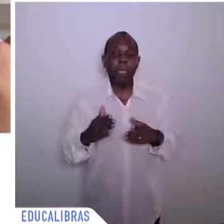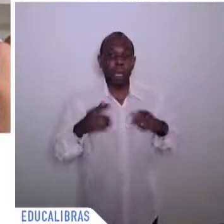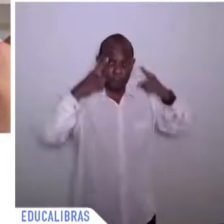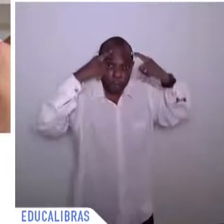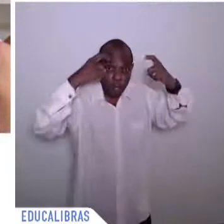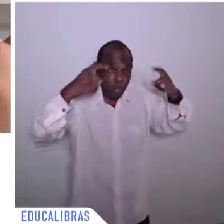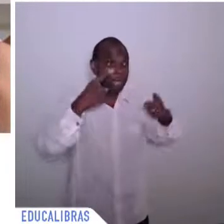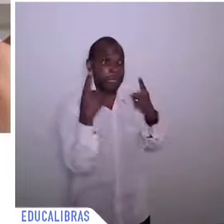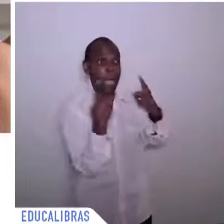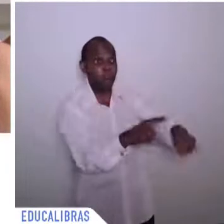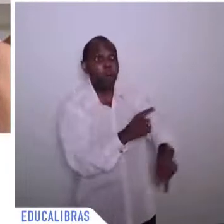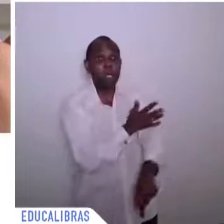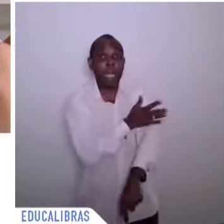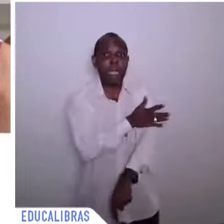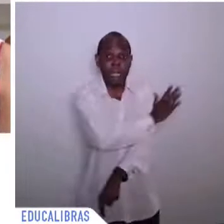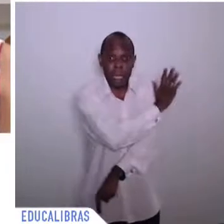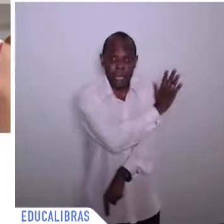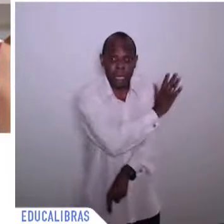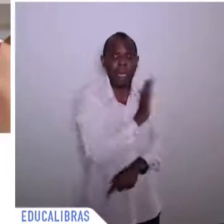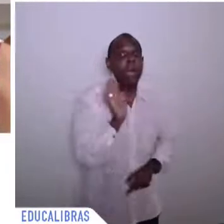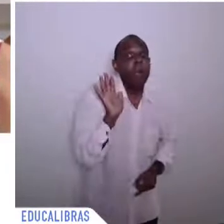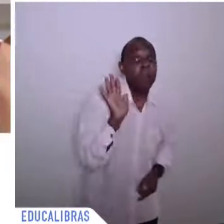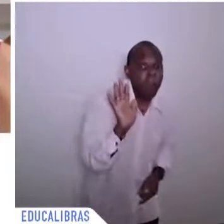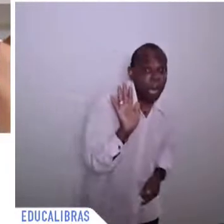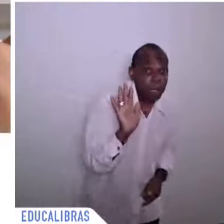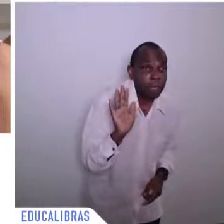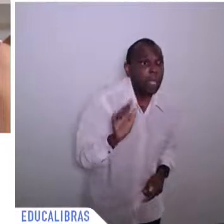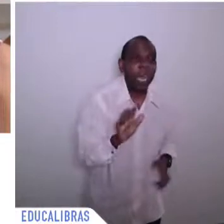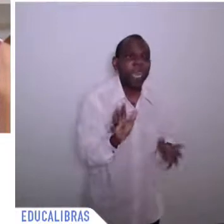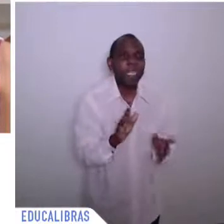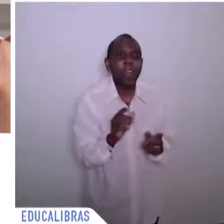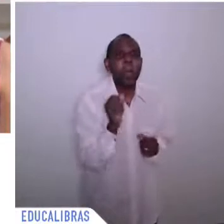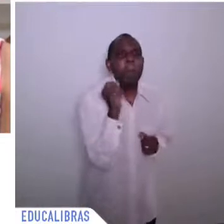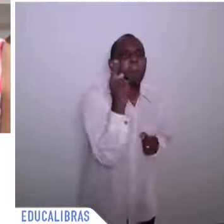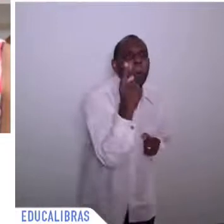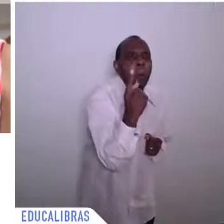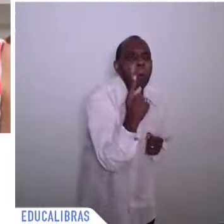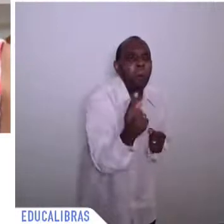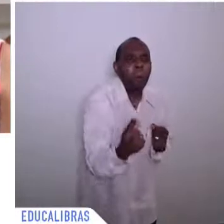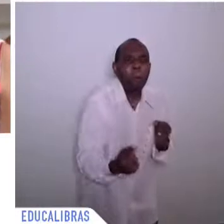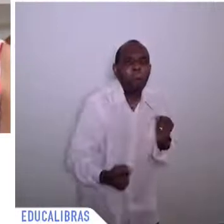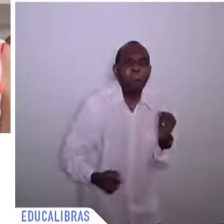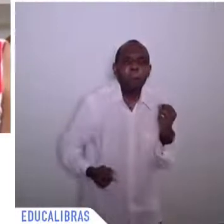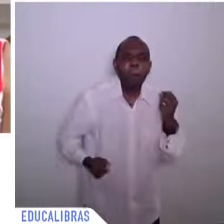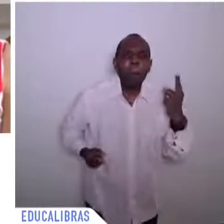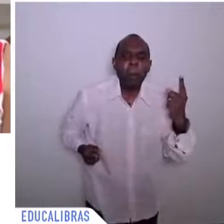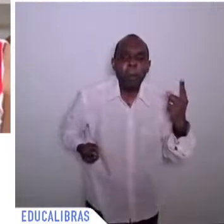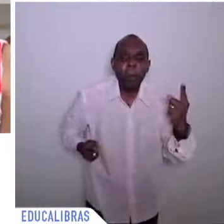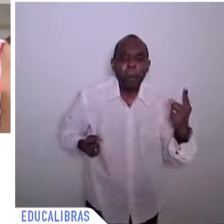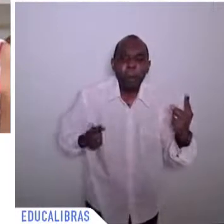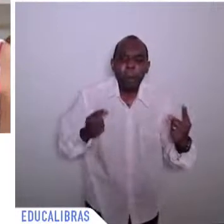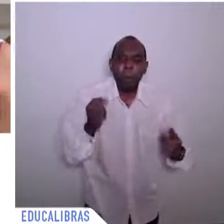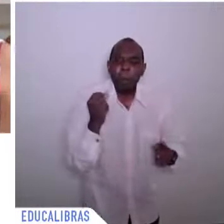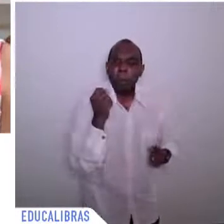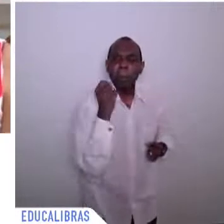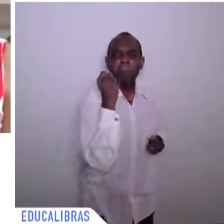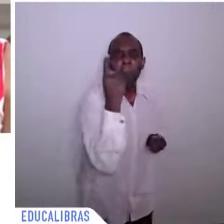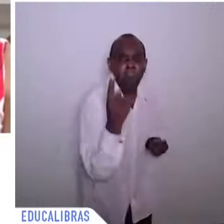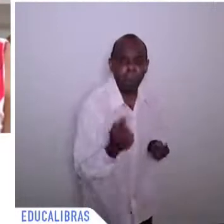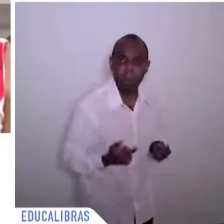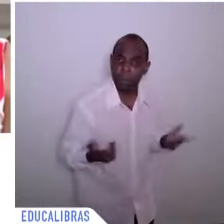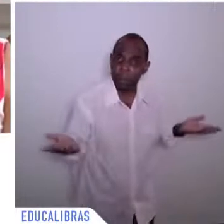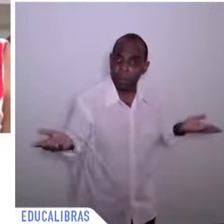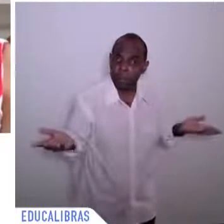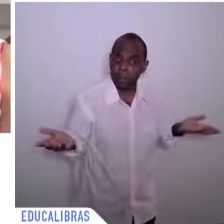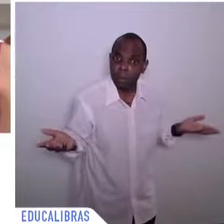against Black people, but they tend to treat these episodes as isolated incidents many